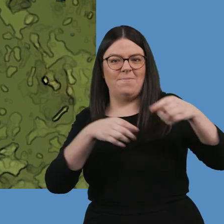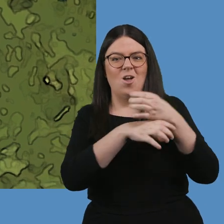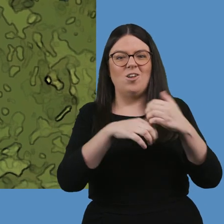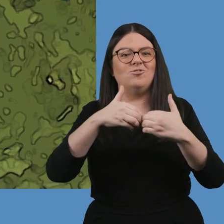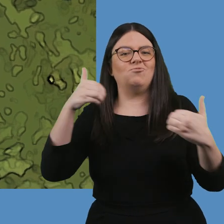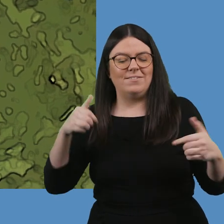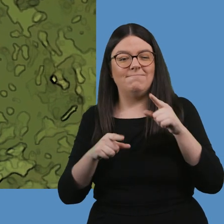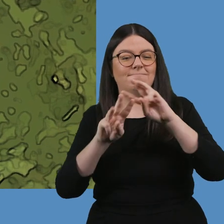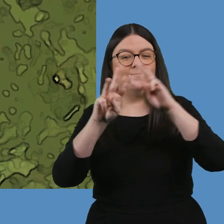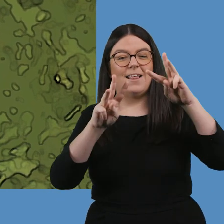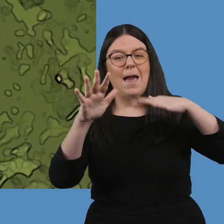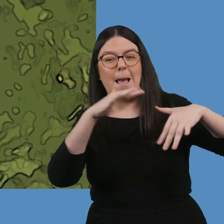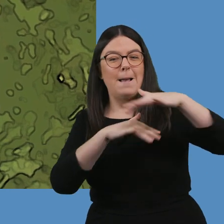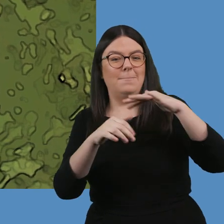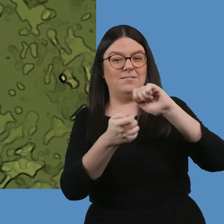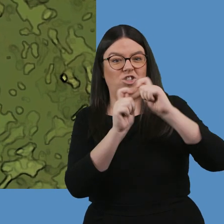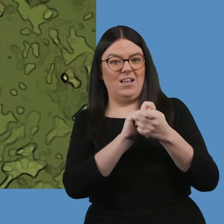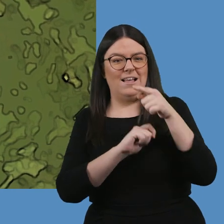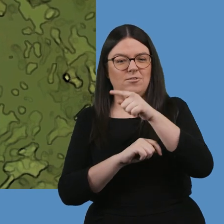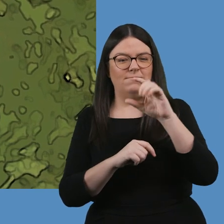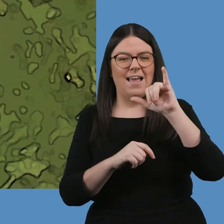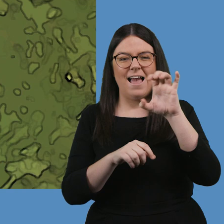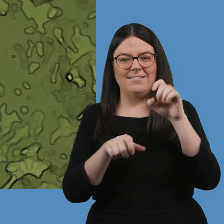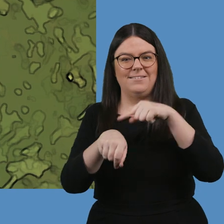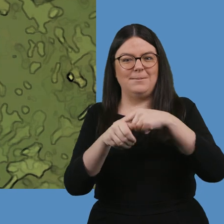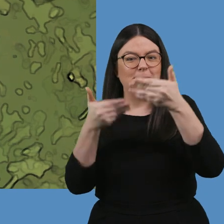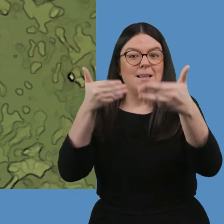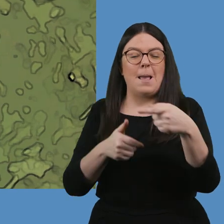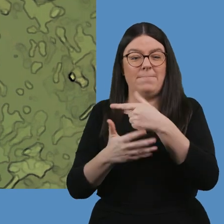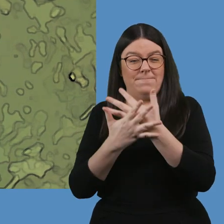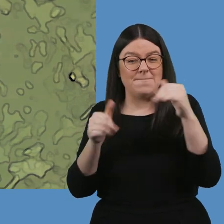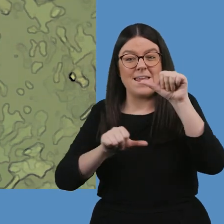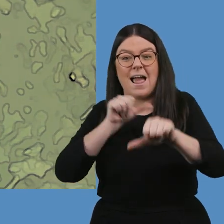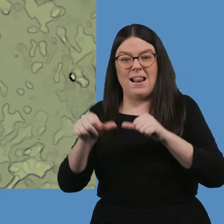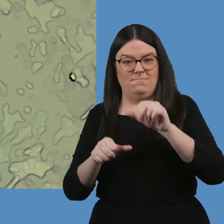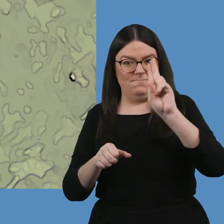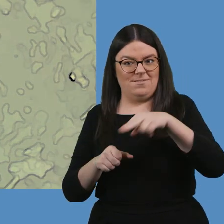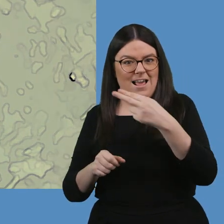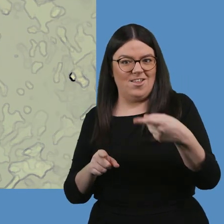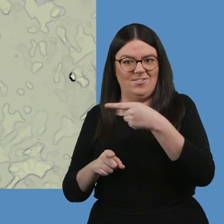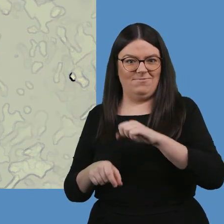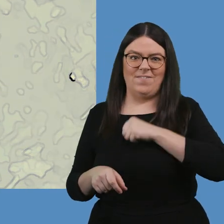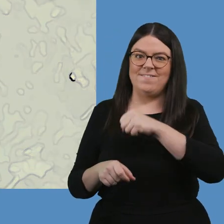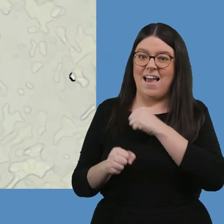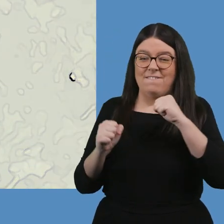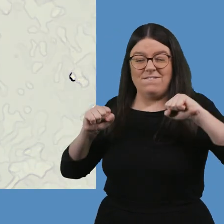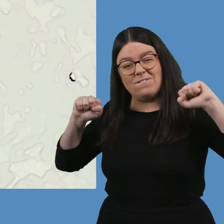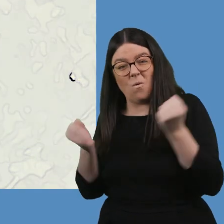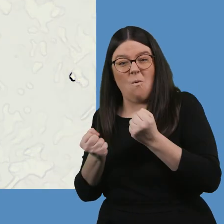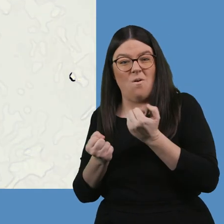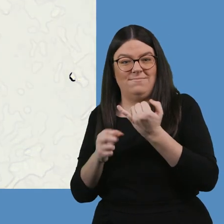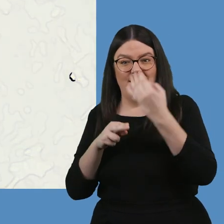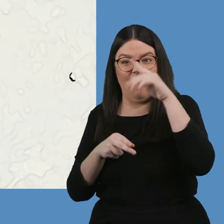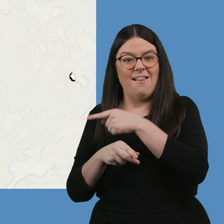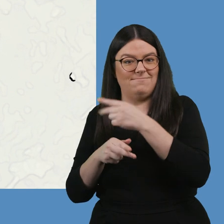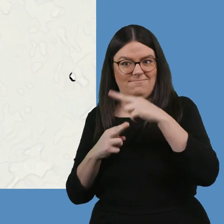other countries when the climate changed during the ice age many of these animals could no longer survive in